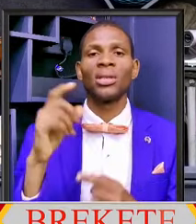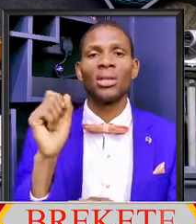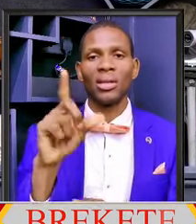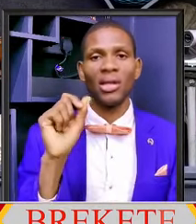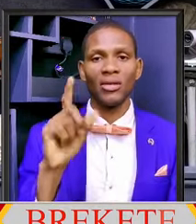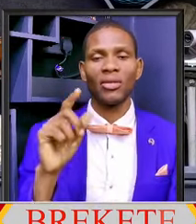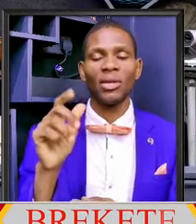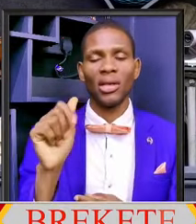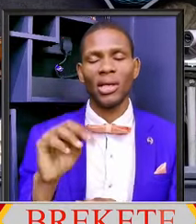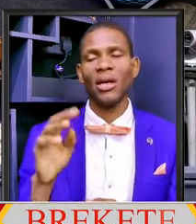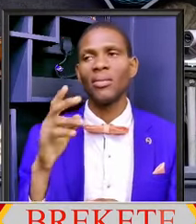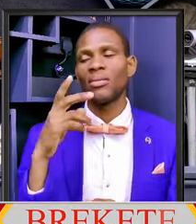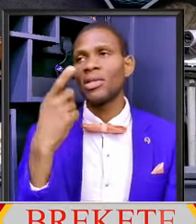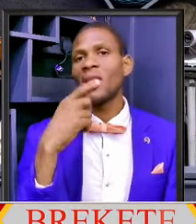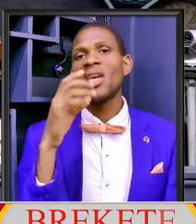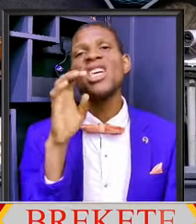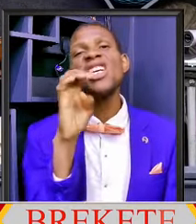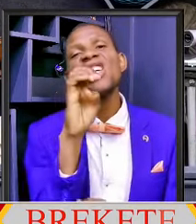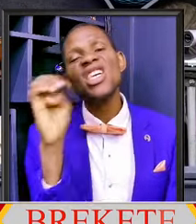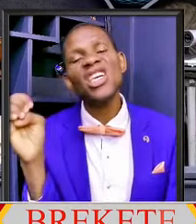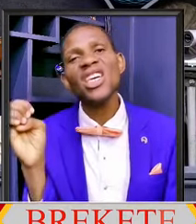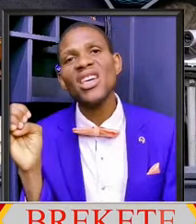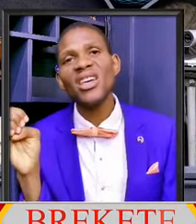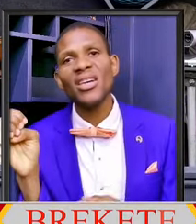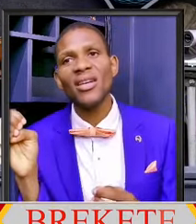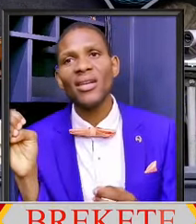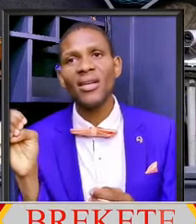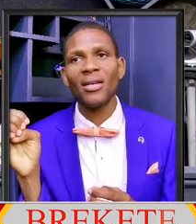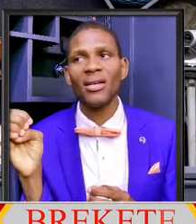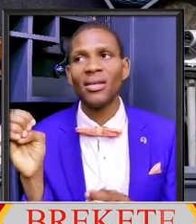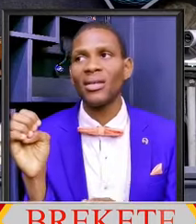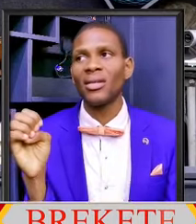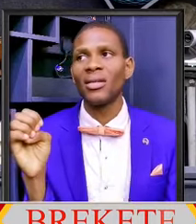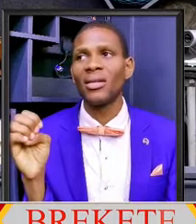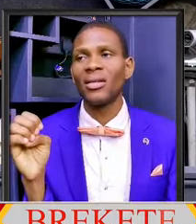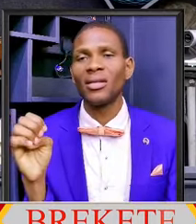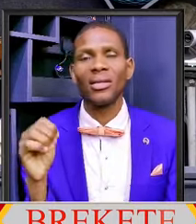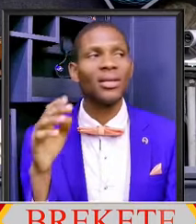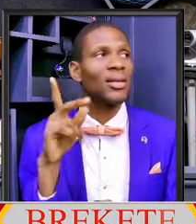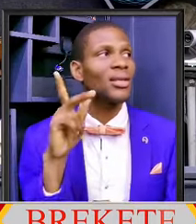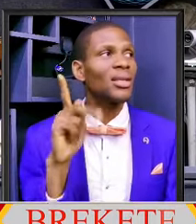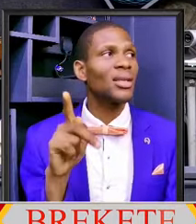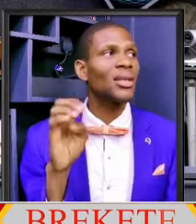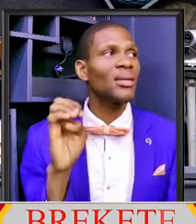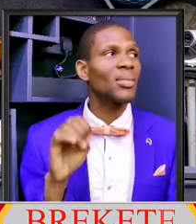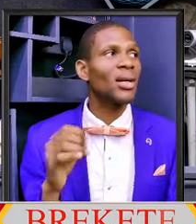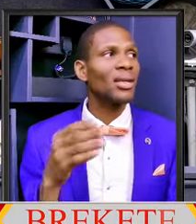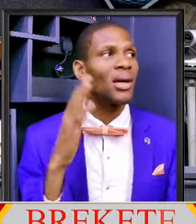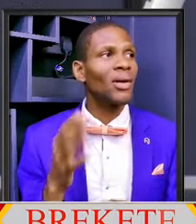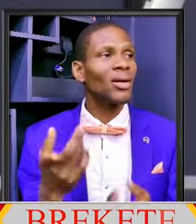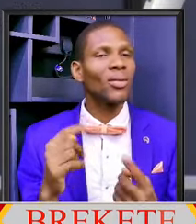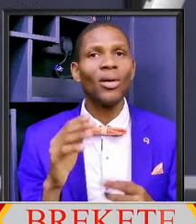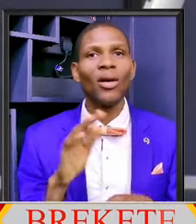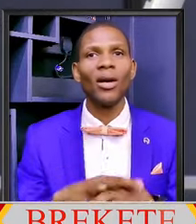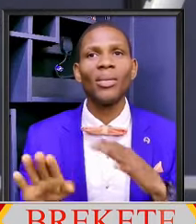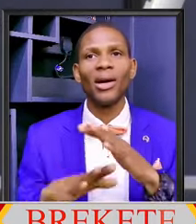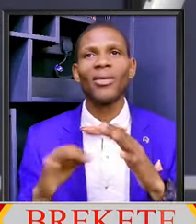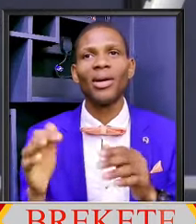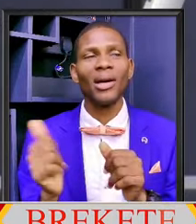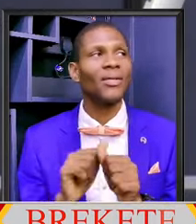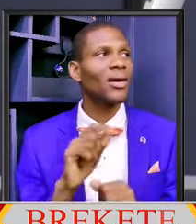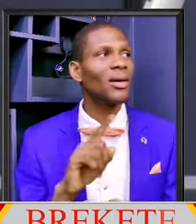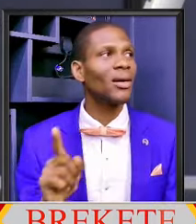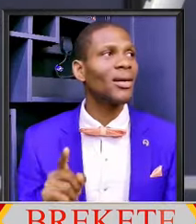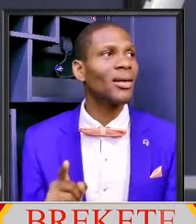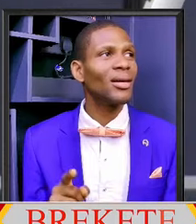He. Those against say be. No. Okay, the bears have it. Uh-uh. On behalf of everybody waiting for,